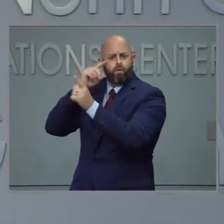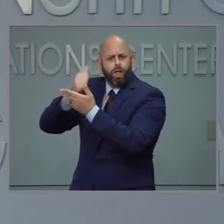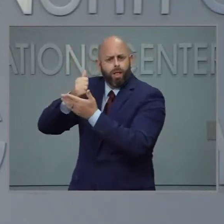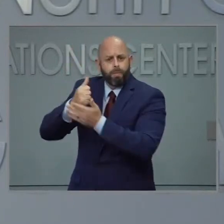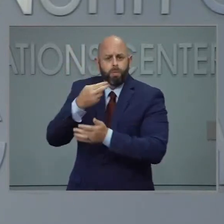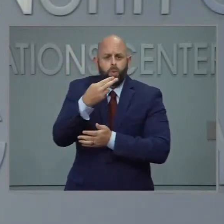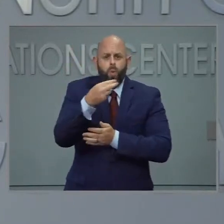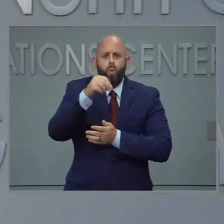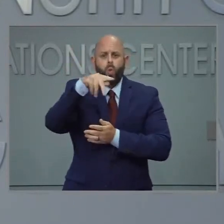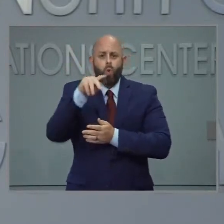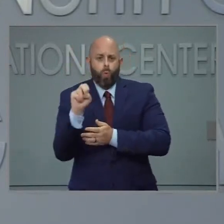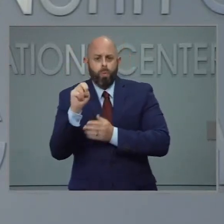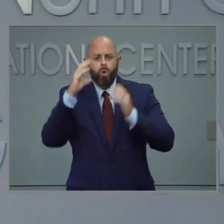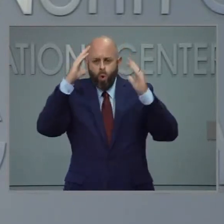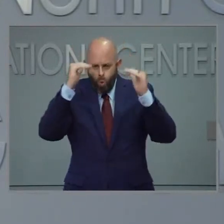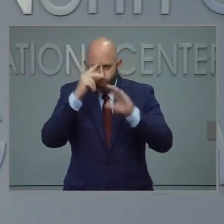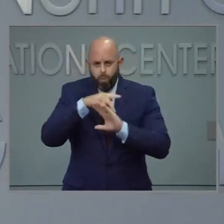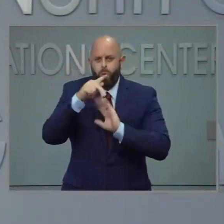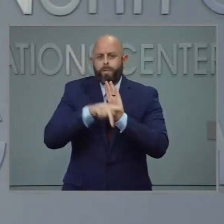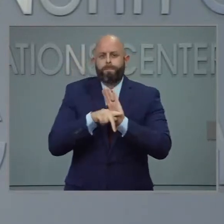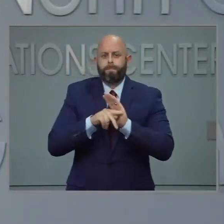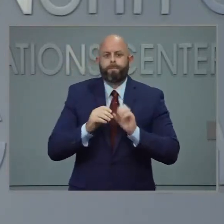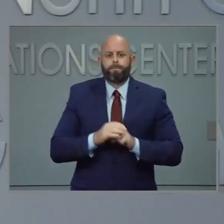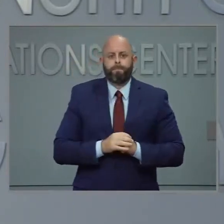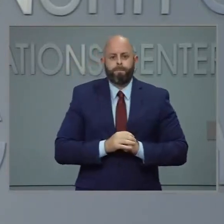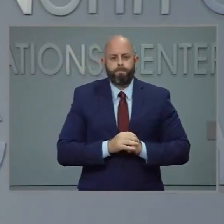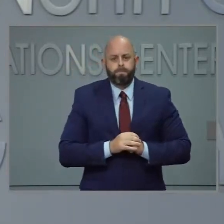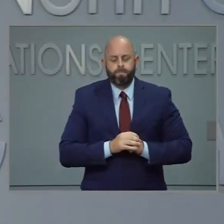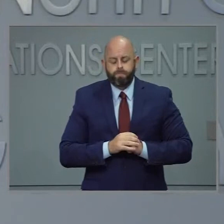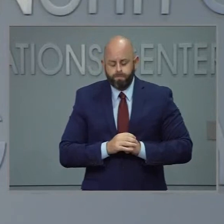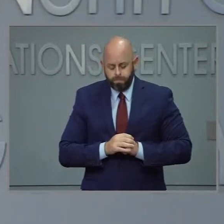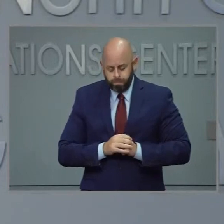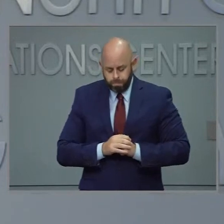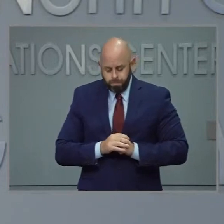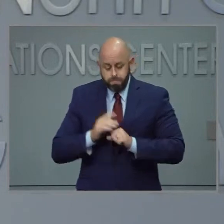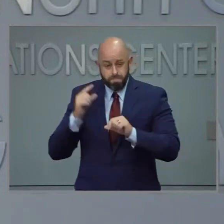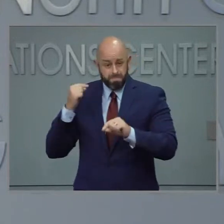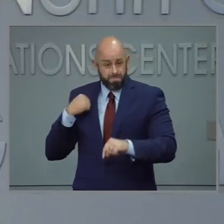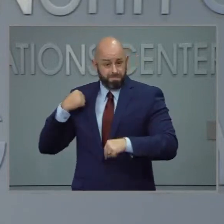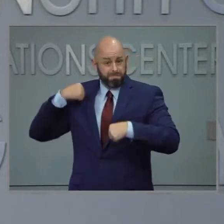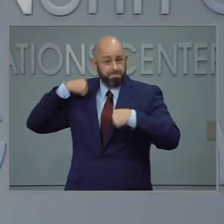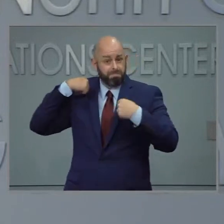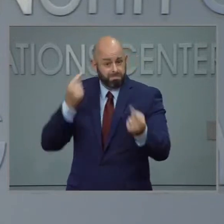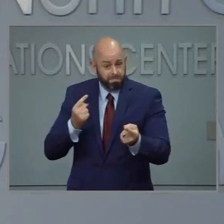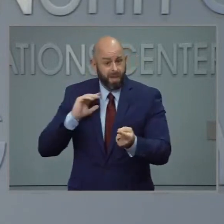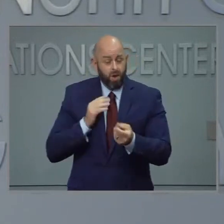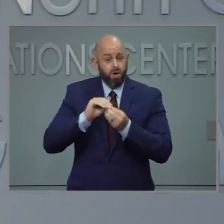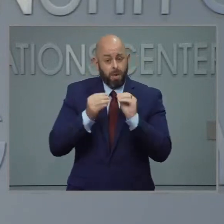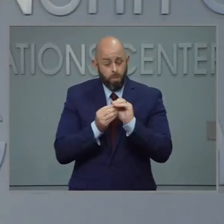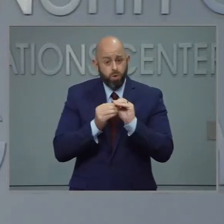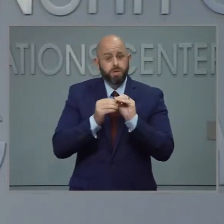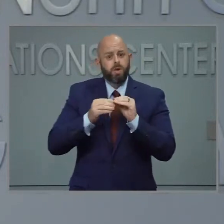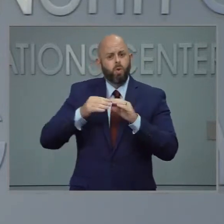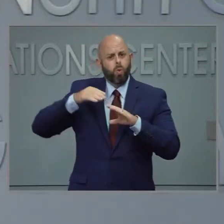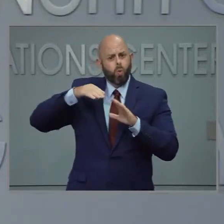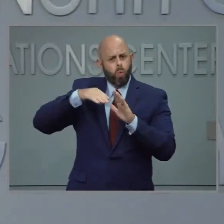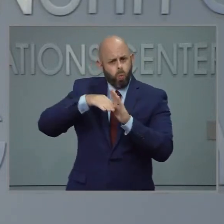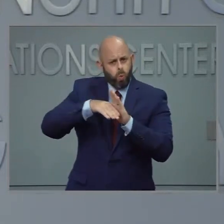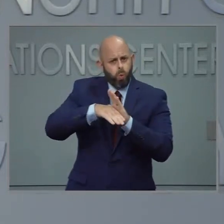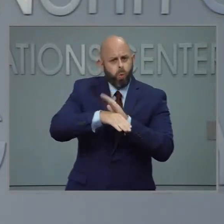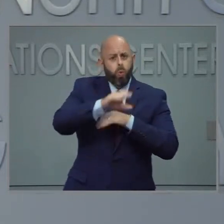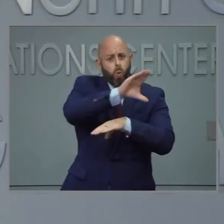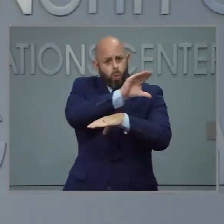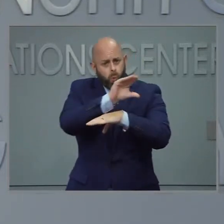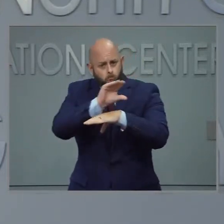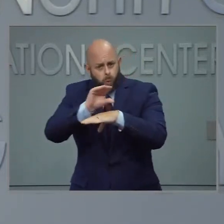As you'll see, after months of low numbers, our trends have turned sharply in the wrong directions.